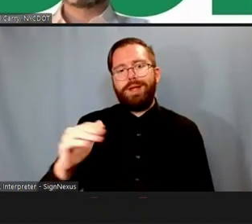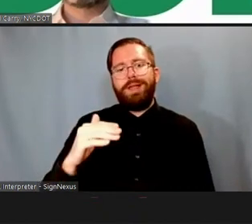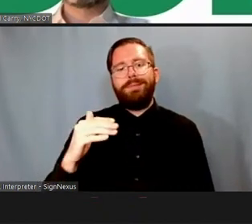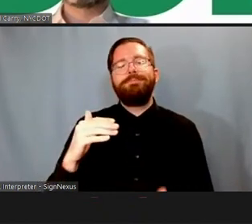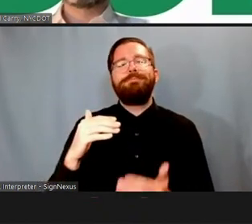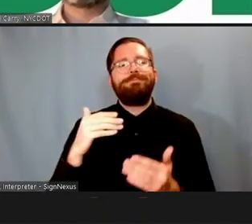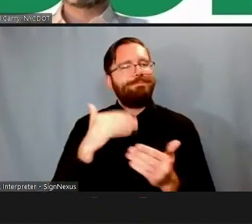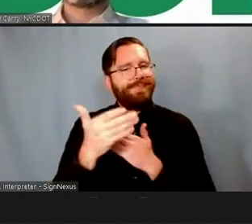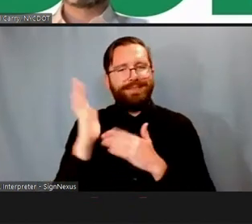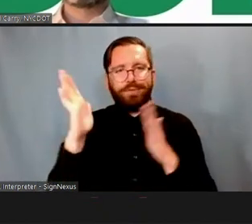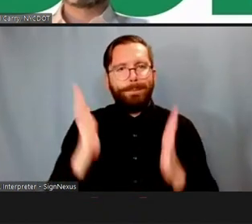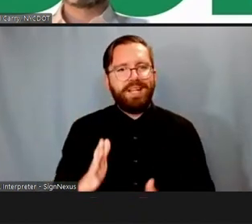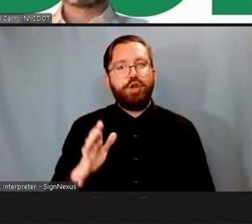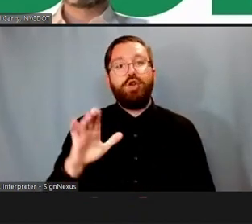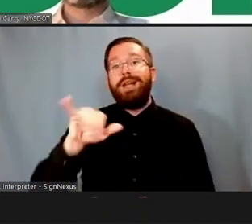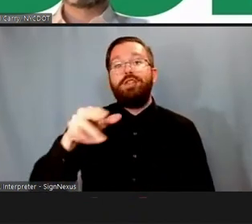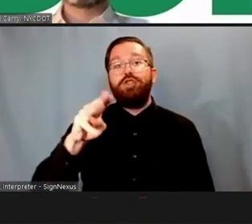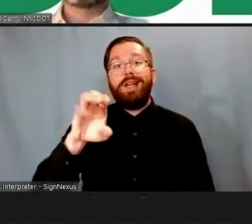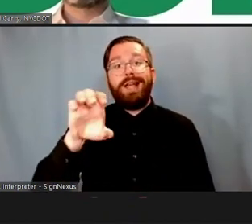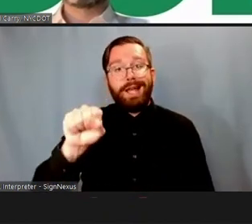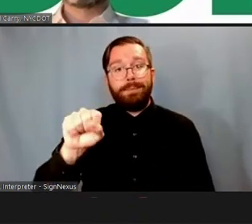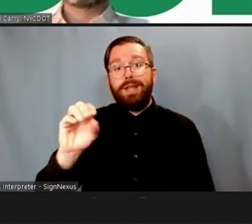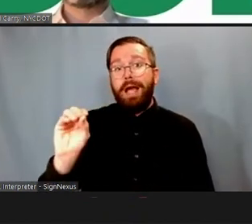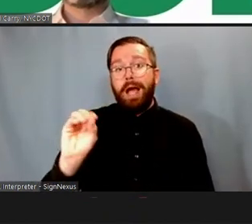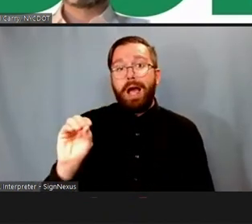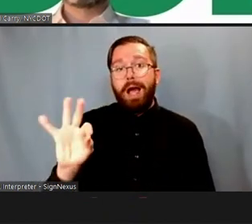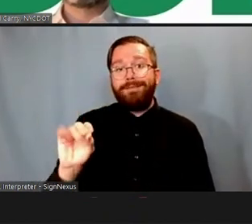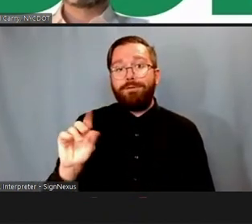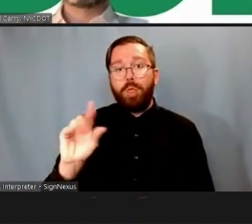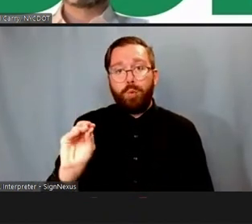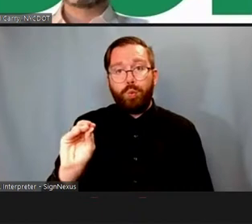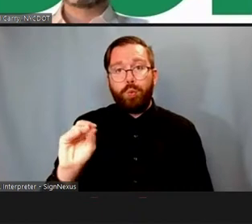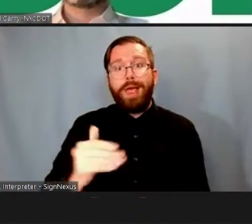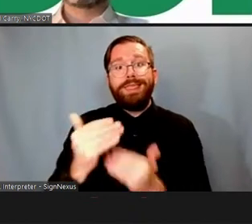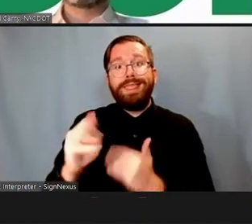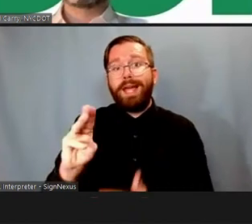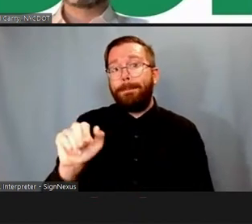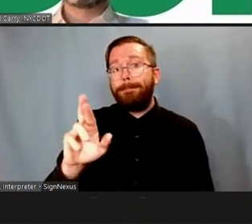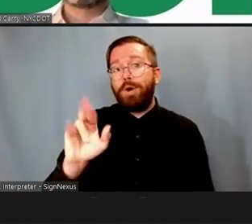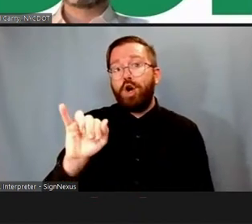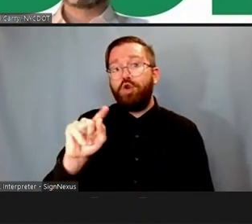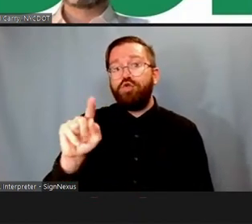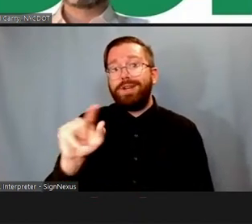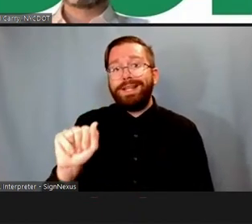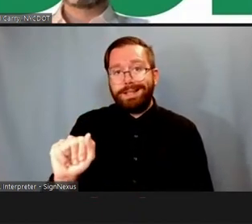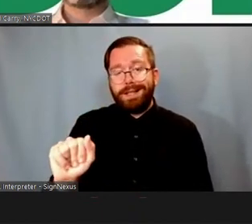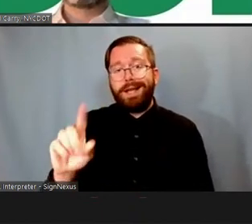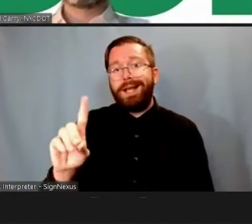our next speaker is james offalo followed by marissa de leon